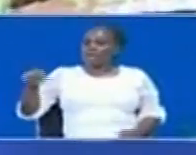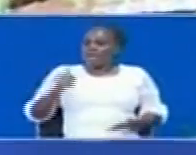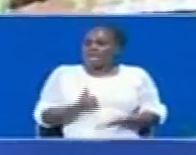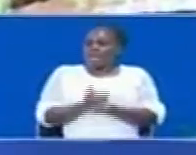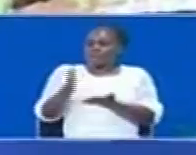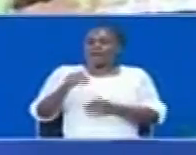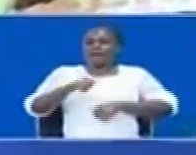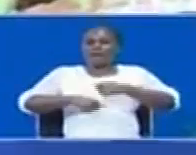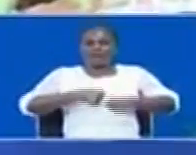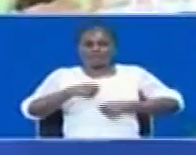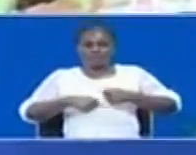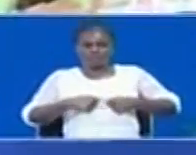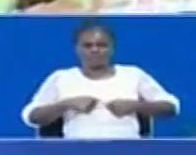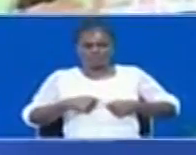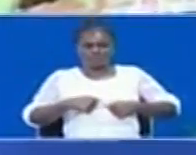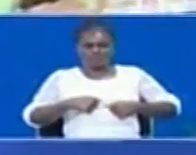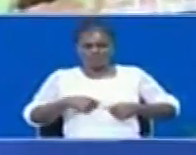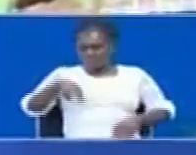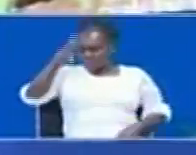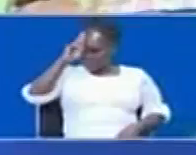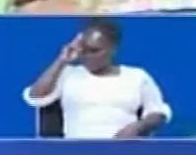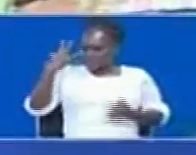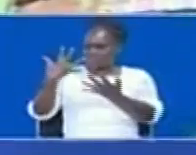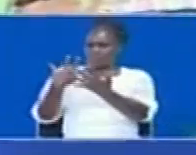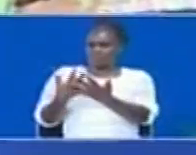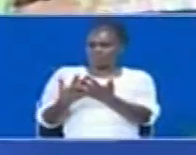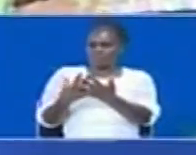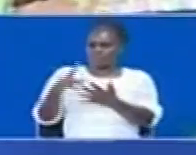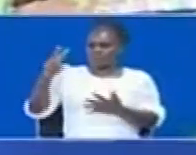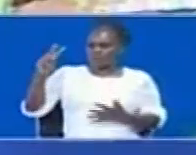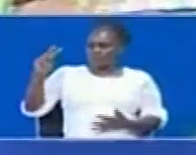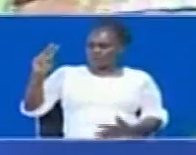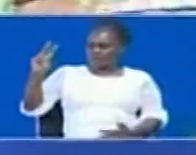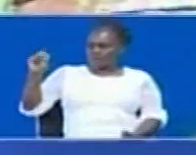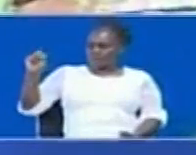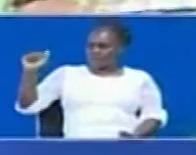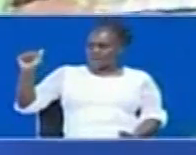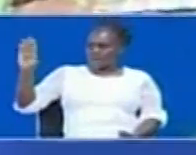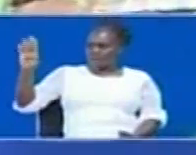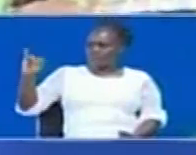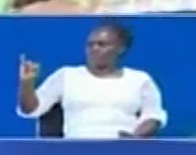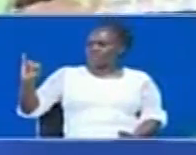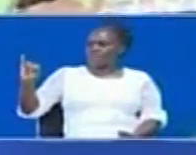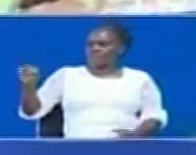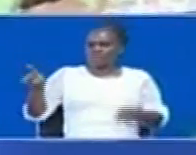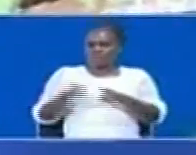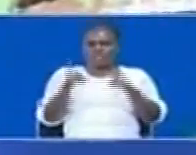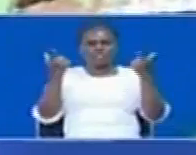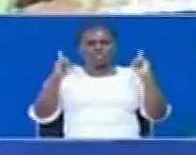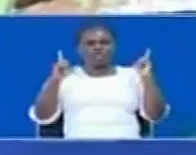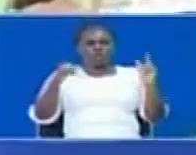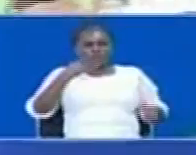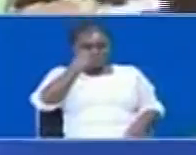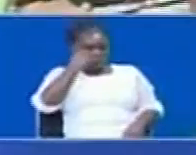facilitating the activities. The police also arrested Nabir Mohammed Law with a consignment of heroin